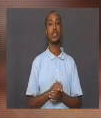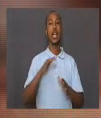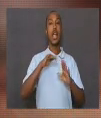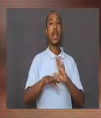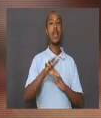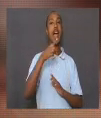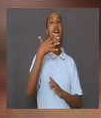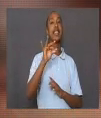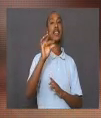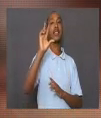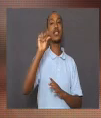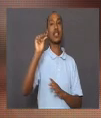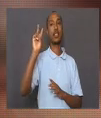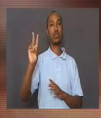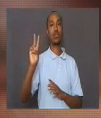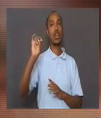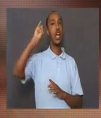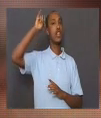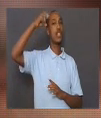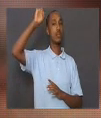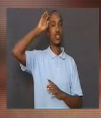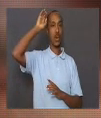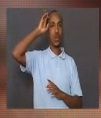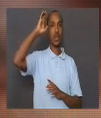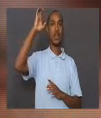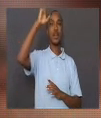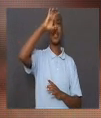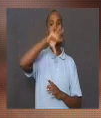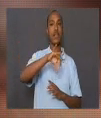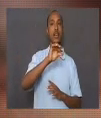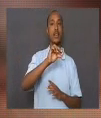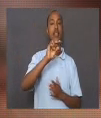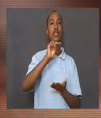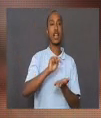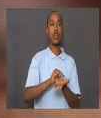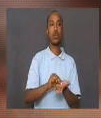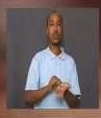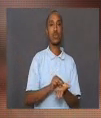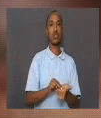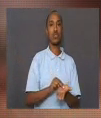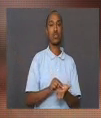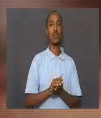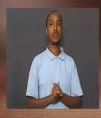In 1937, James Chadwick discovered the neutron.